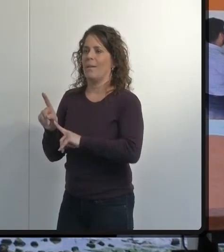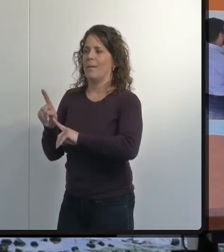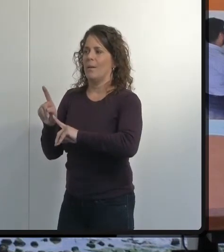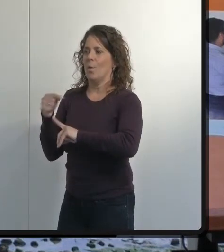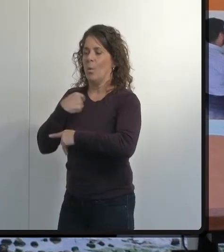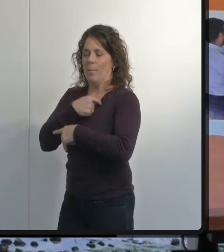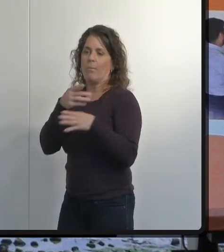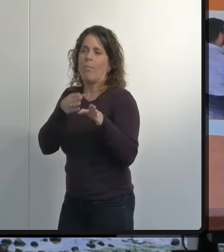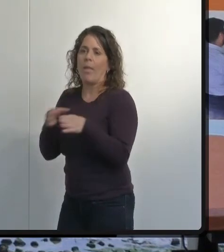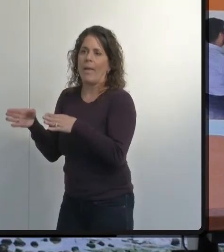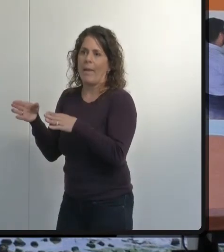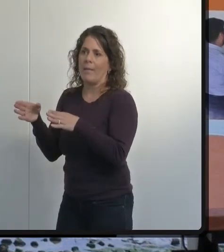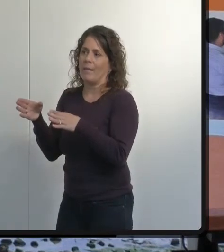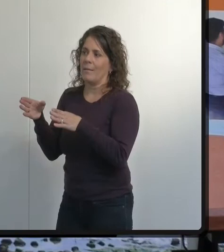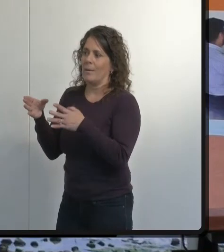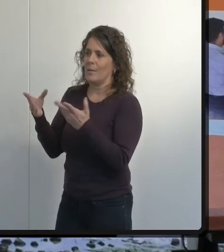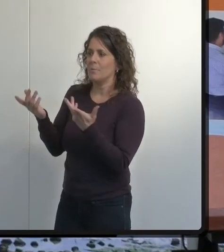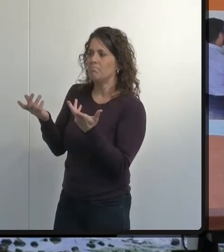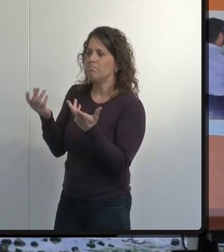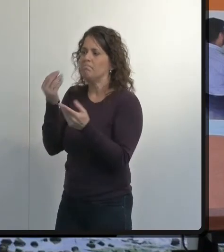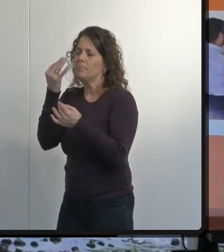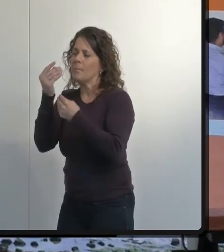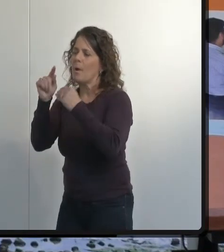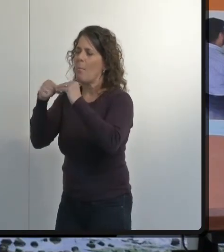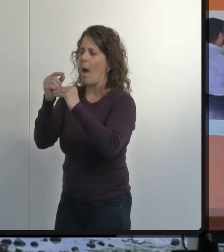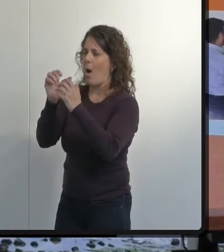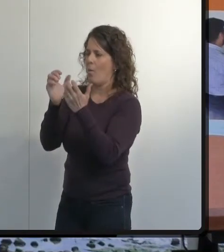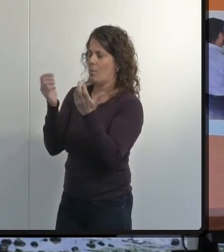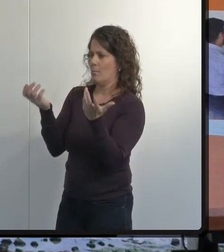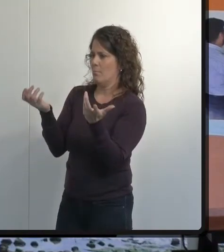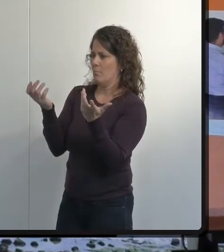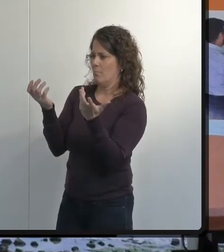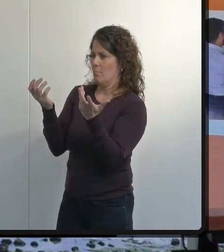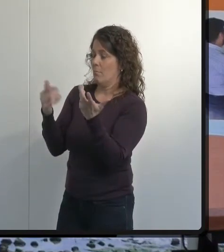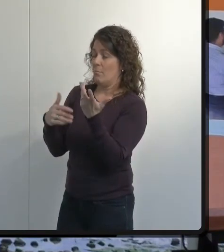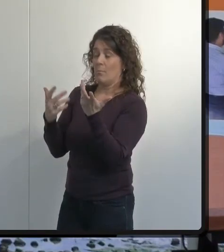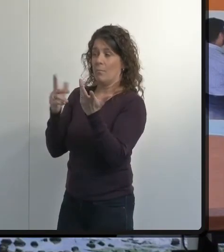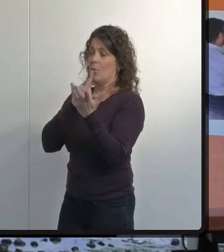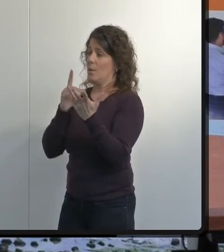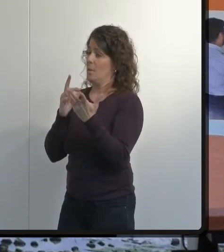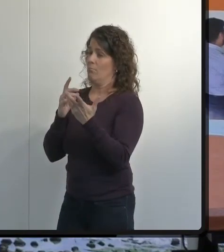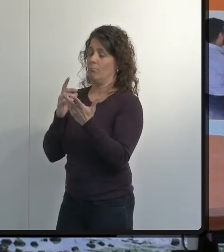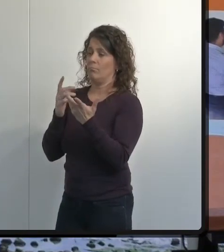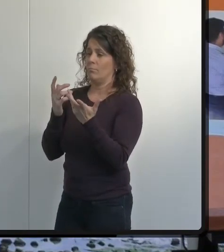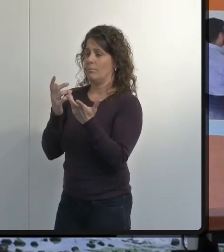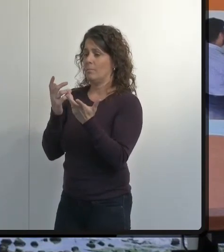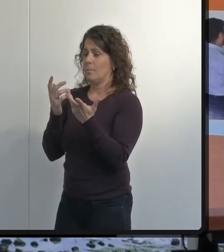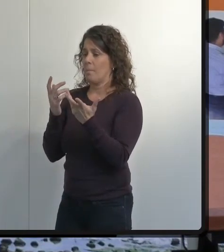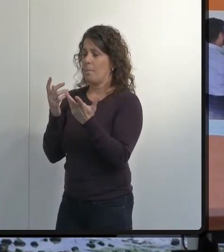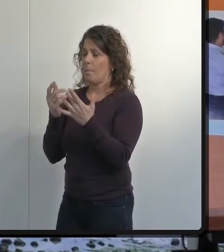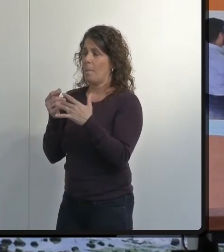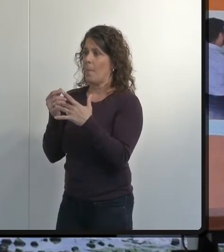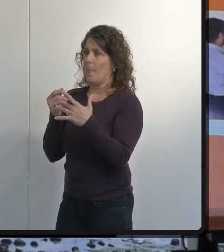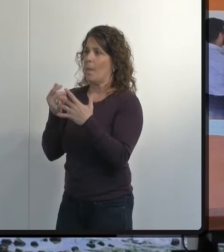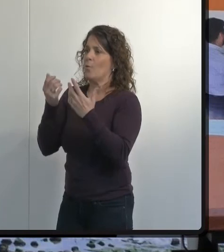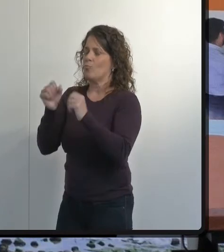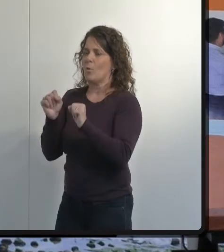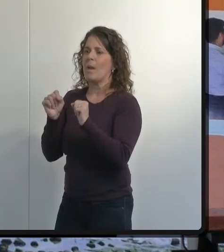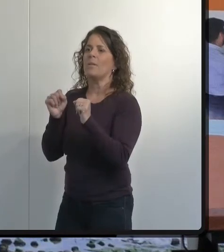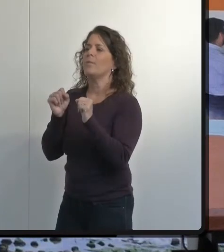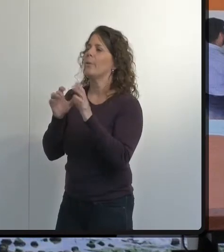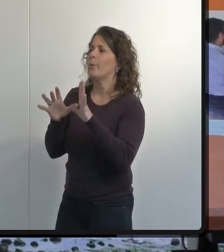planning on our capacity, really maximizing our capacity to do contact